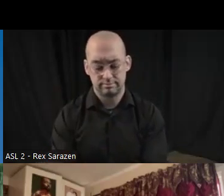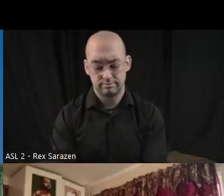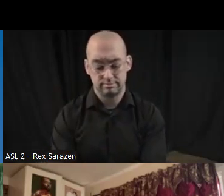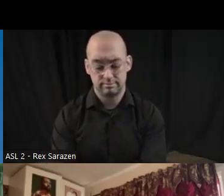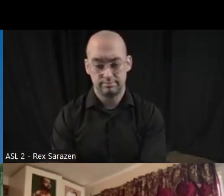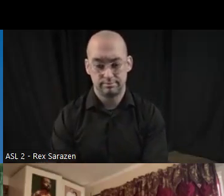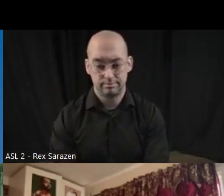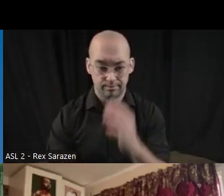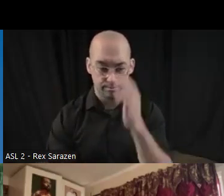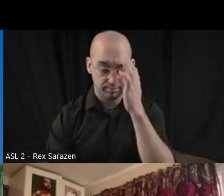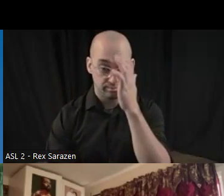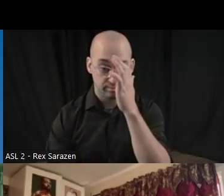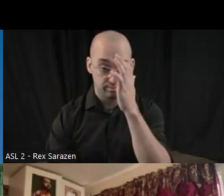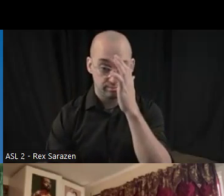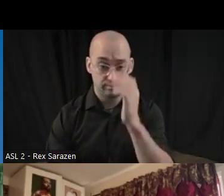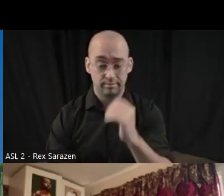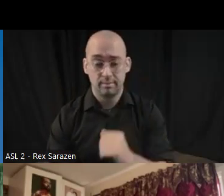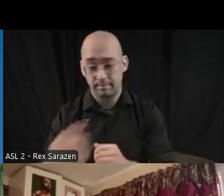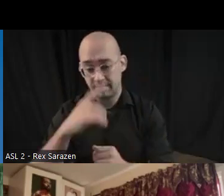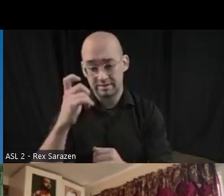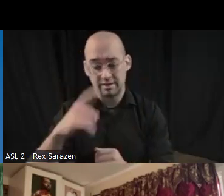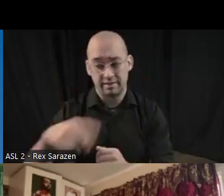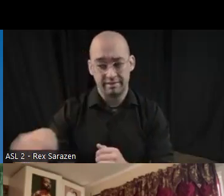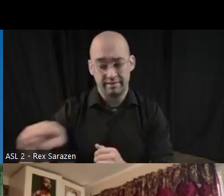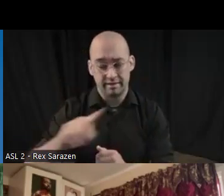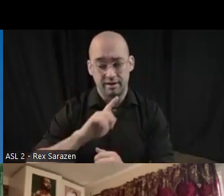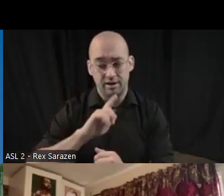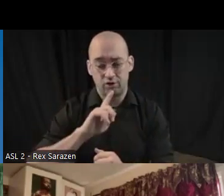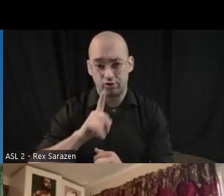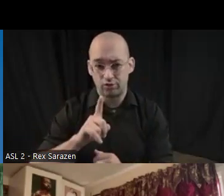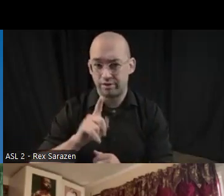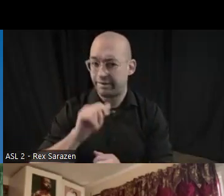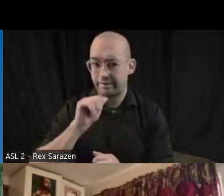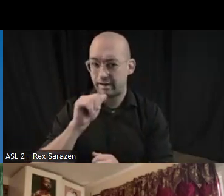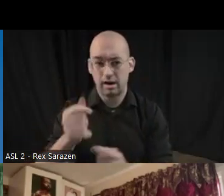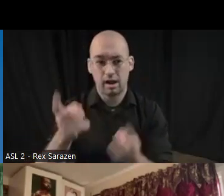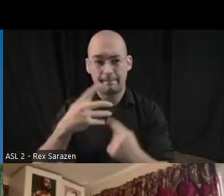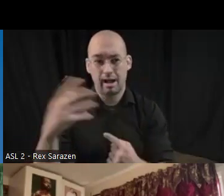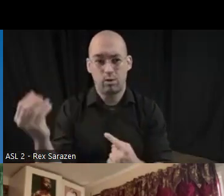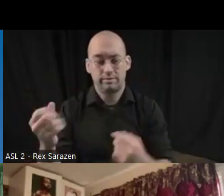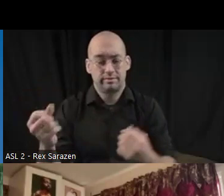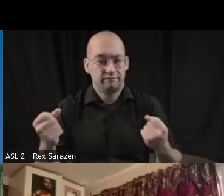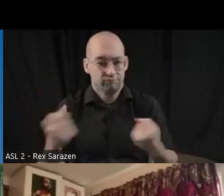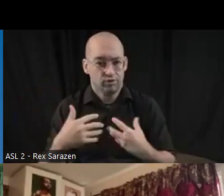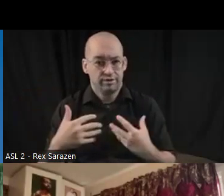out. They're just not coming out. So, but thank you again for the presentation. It was very thorough.